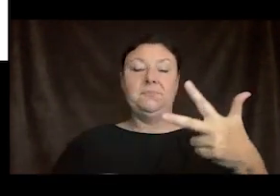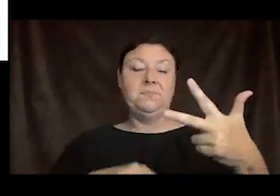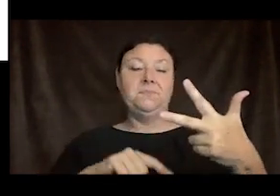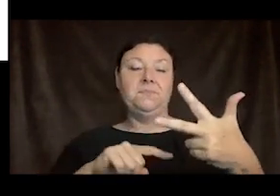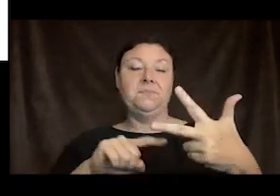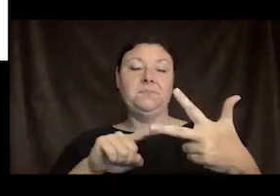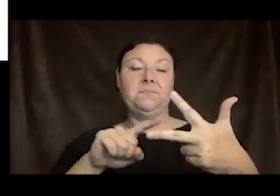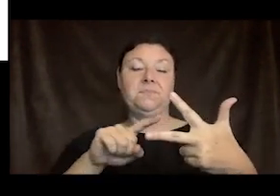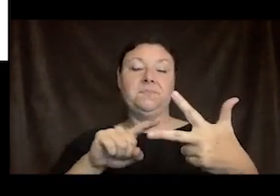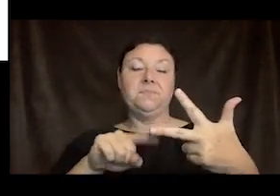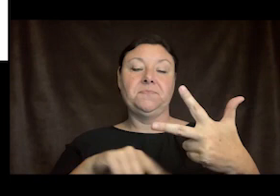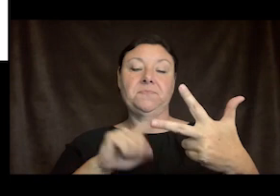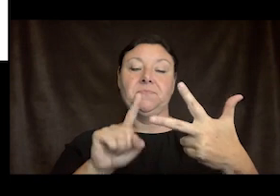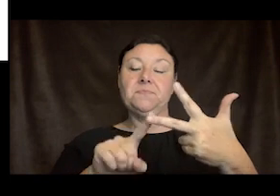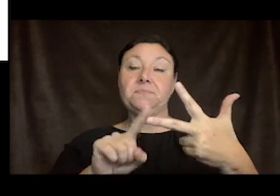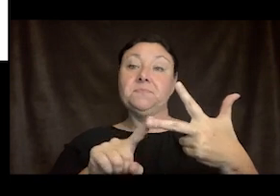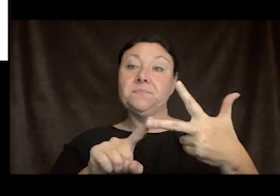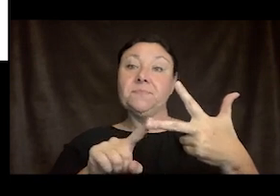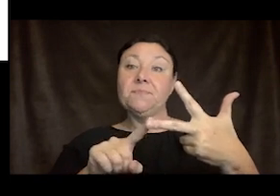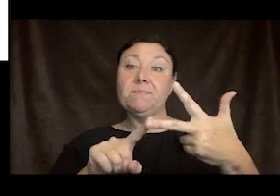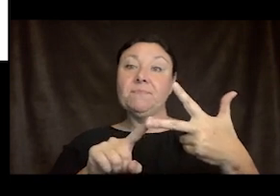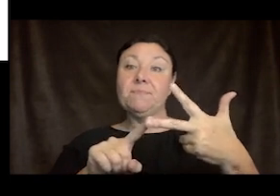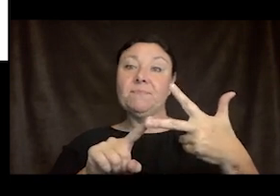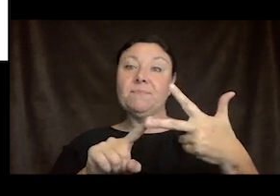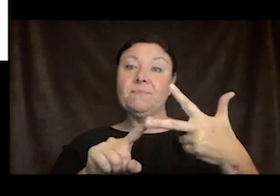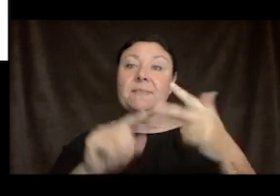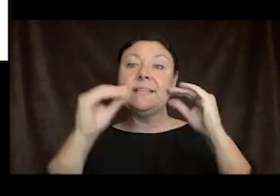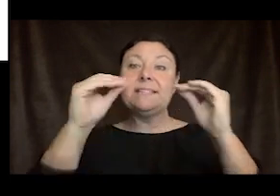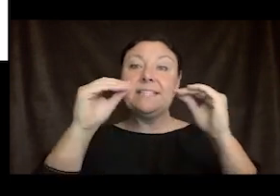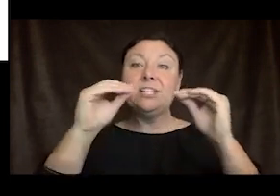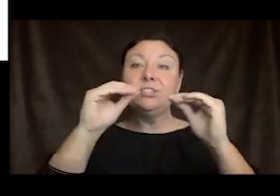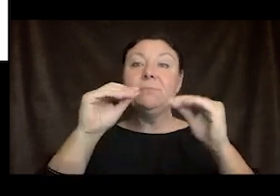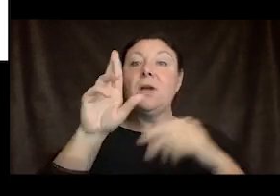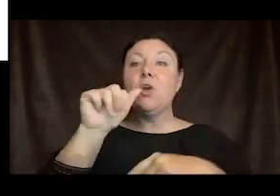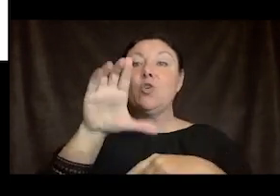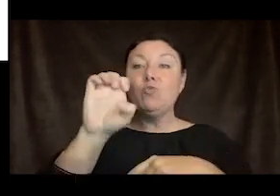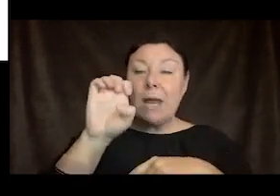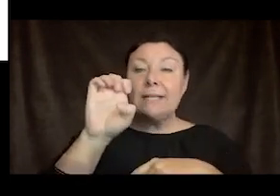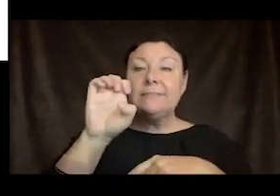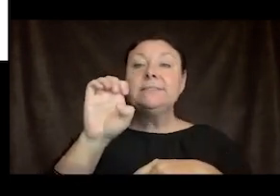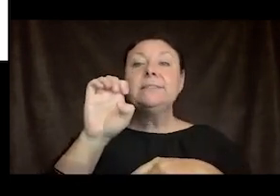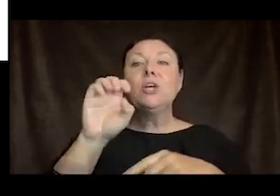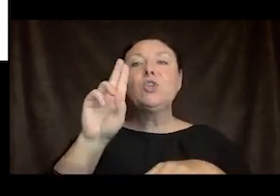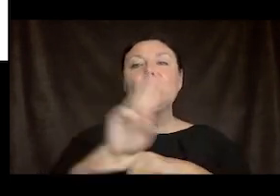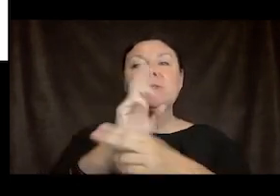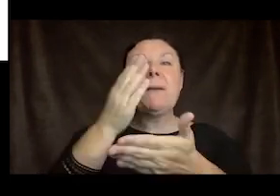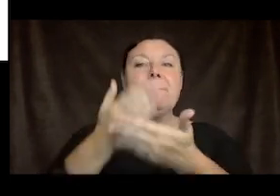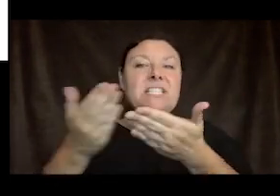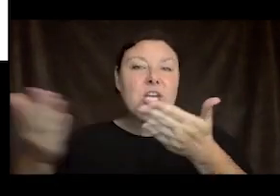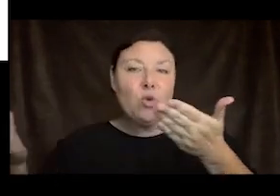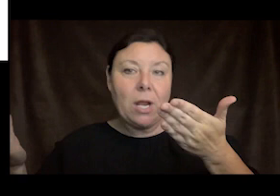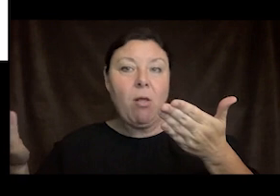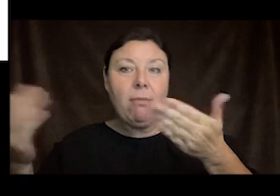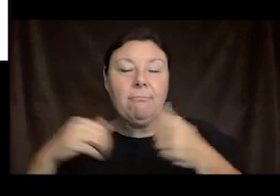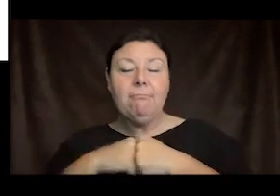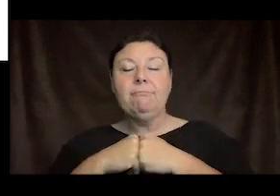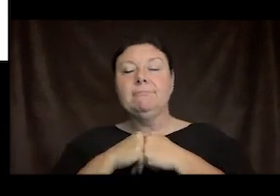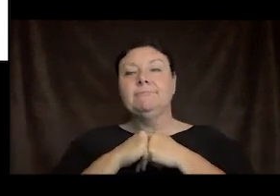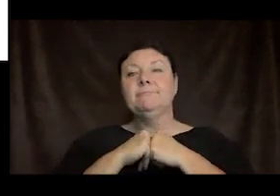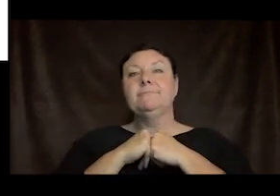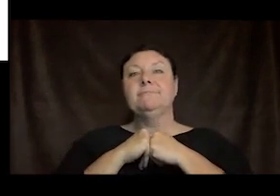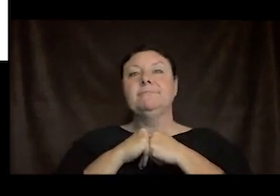give you some research and some things around that. And then teaching about race, a very concrete example using a piece of children's